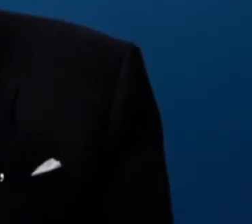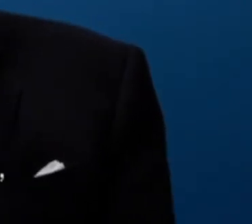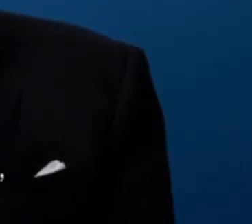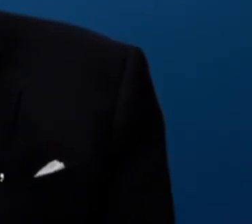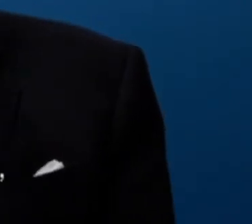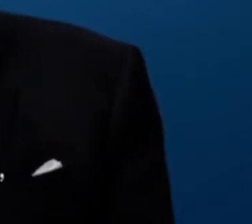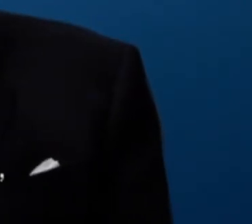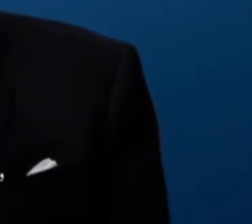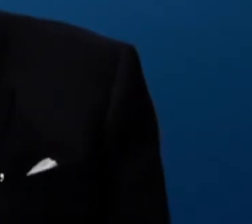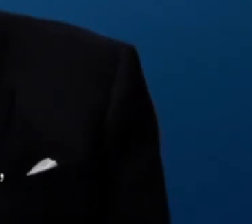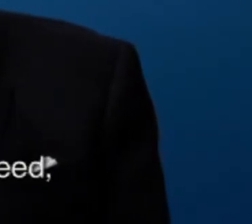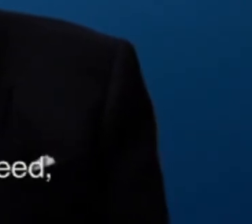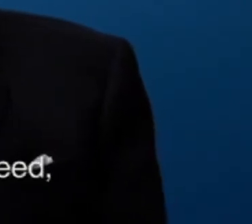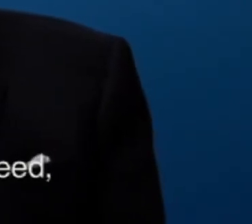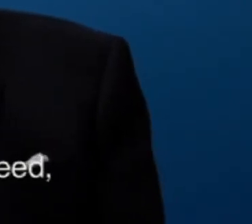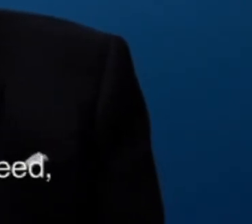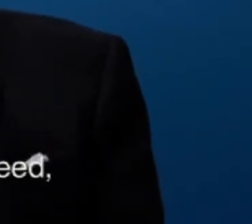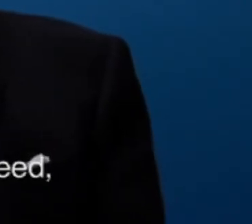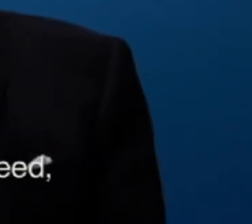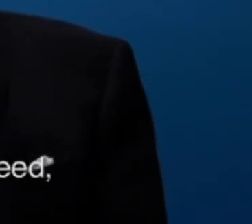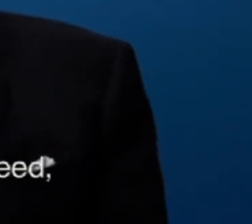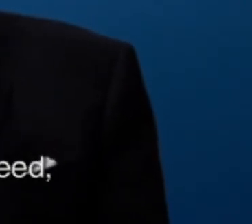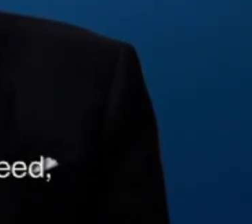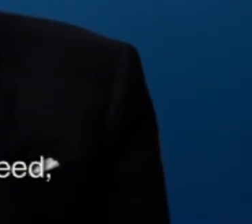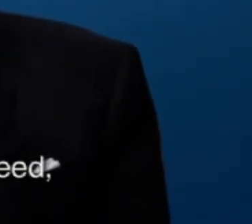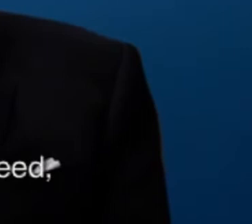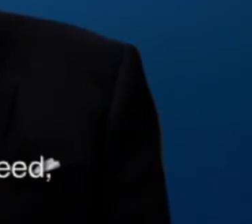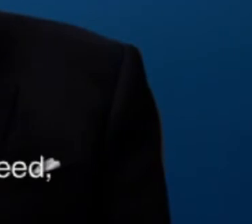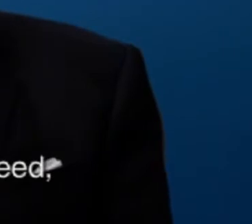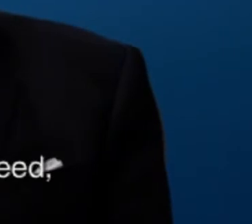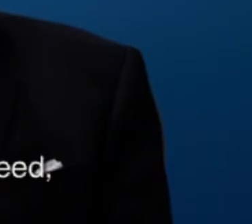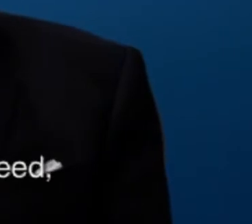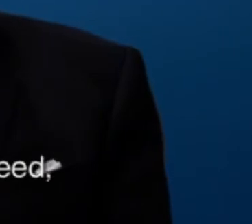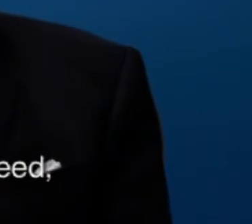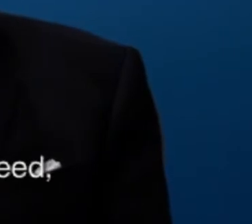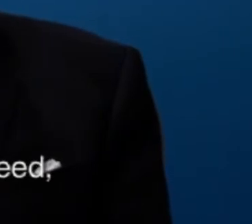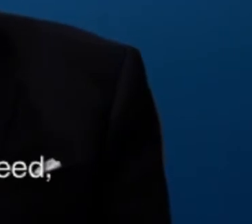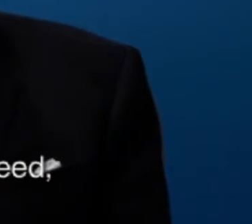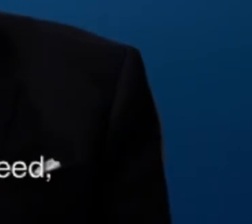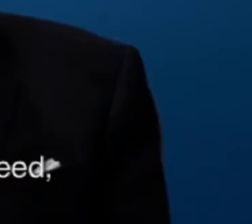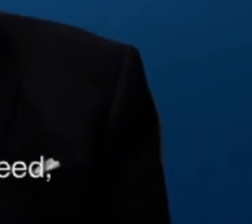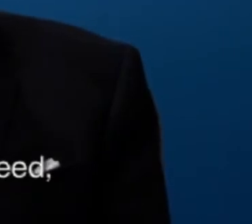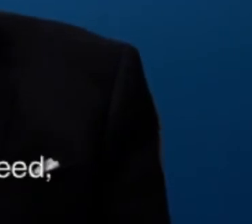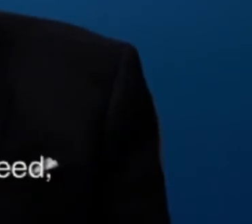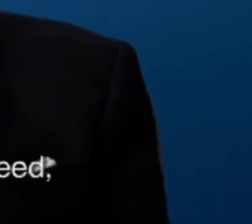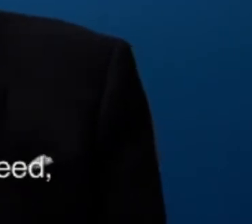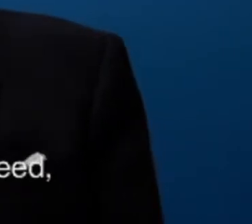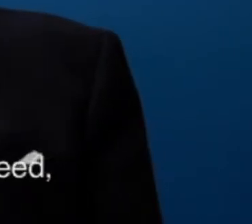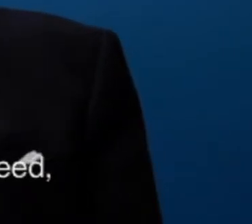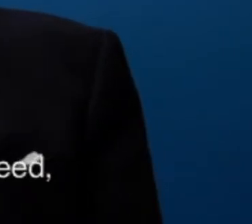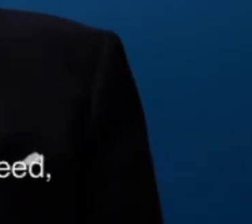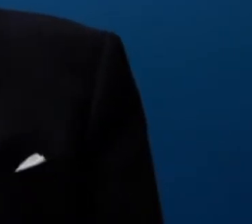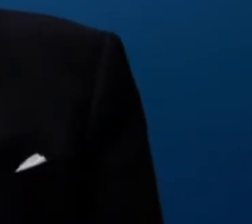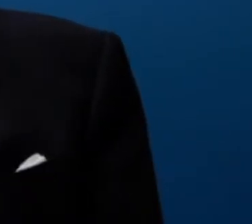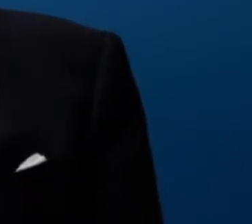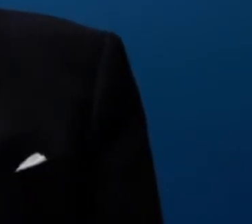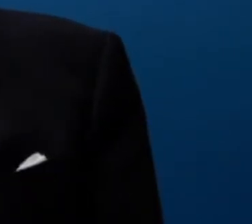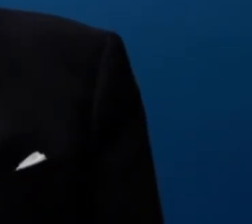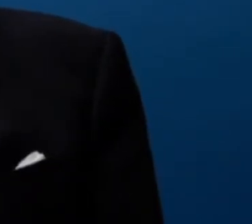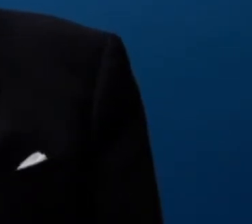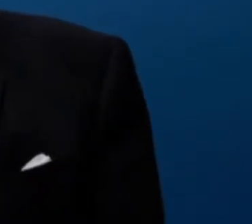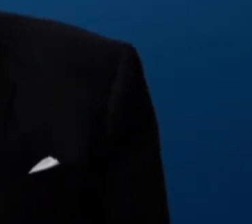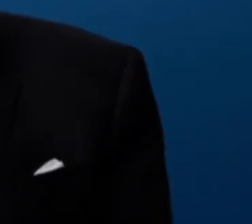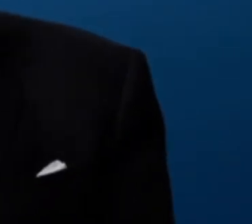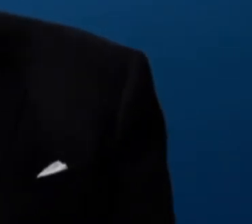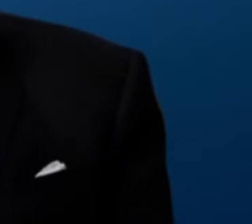influence the policy makers, to give priority to an equitable need,